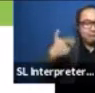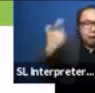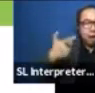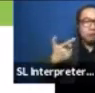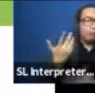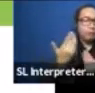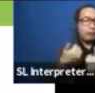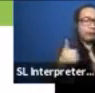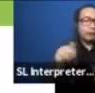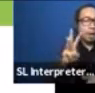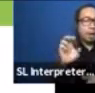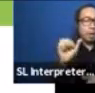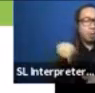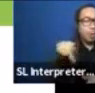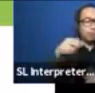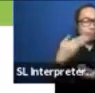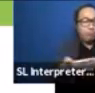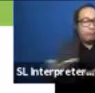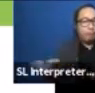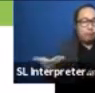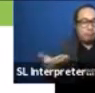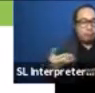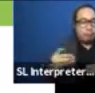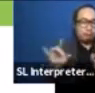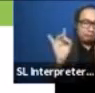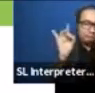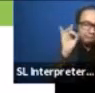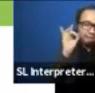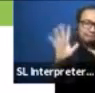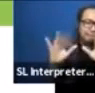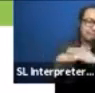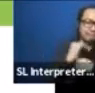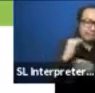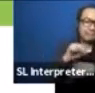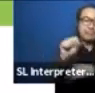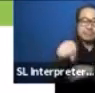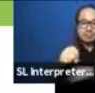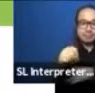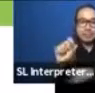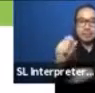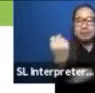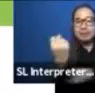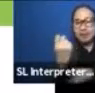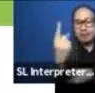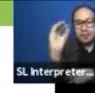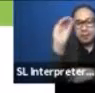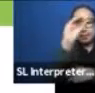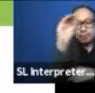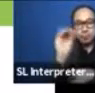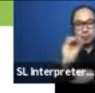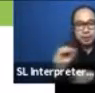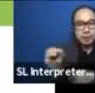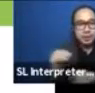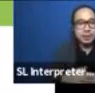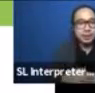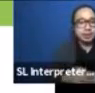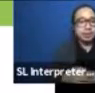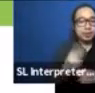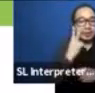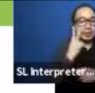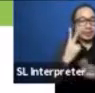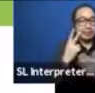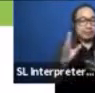her. So all these. So the prevalence overall for each specific categories are not so, but if you collate or combine them together,